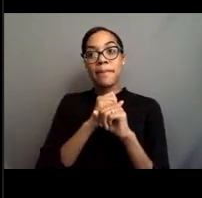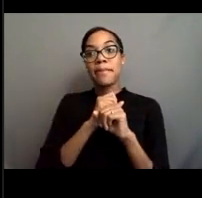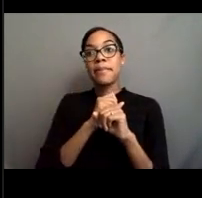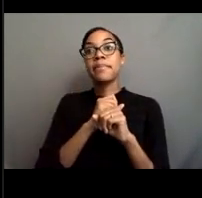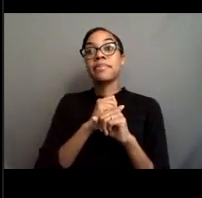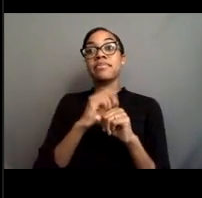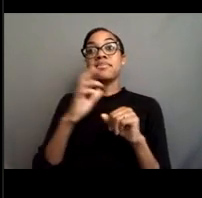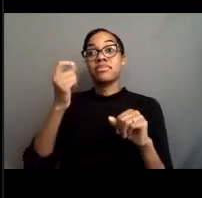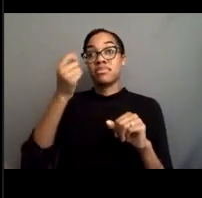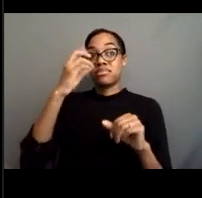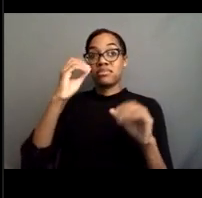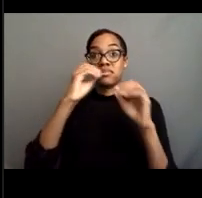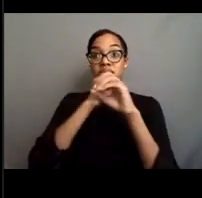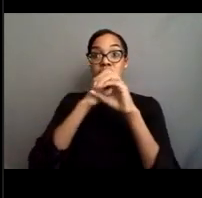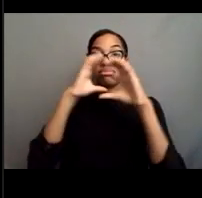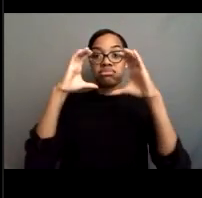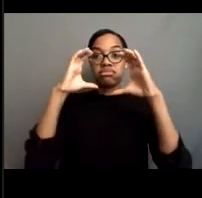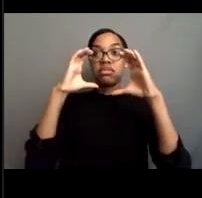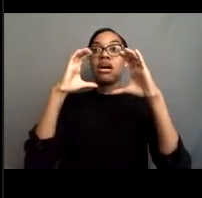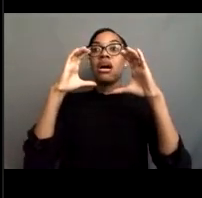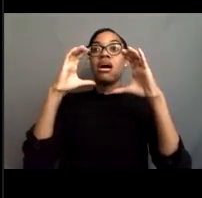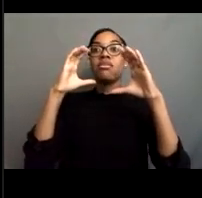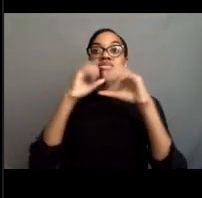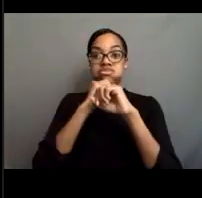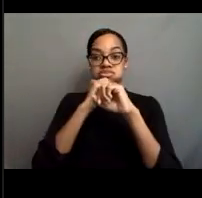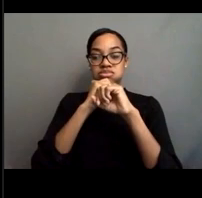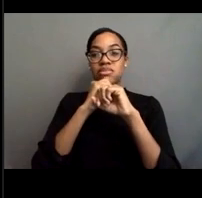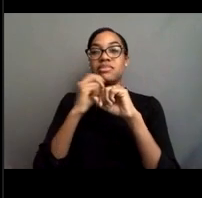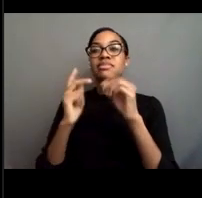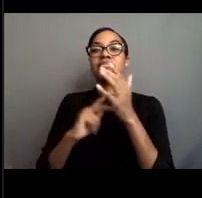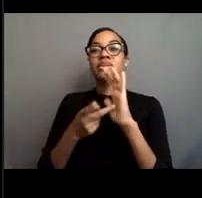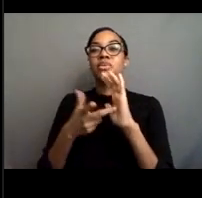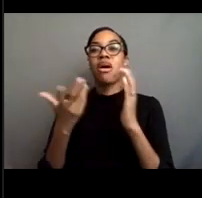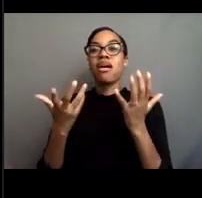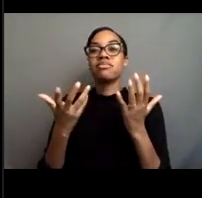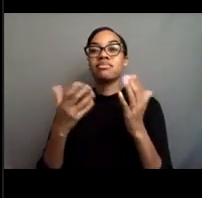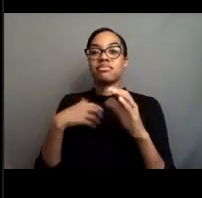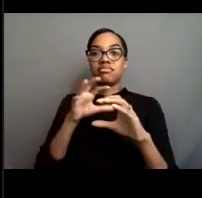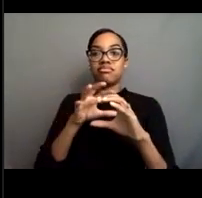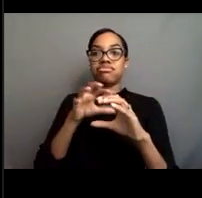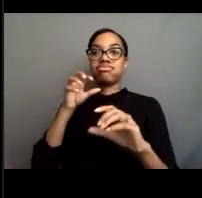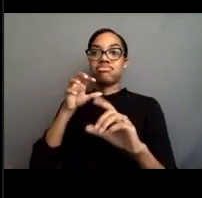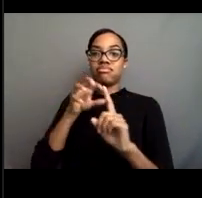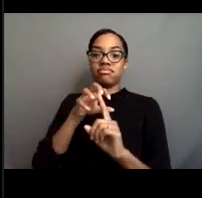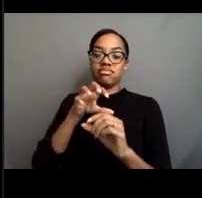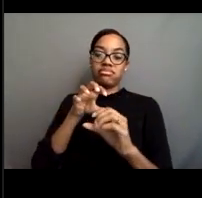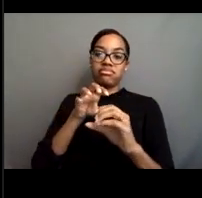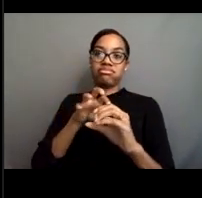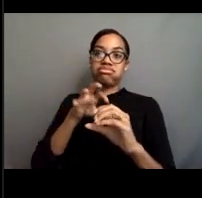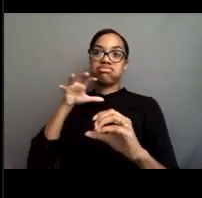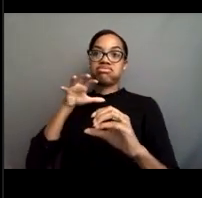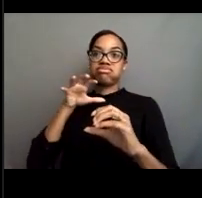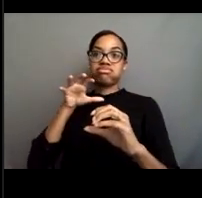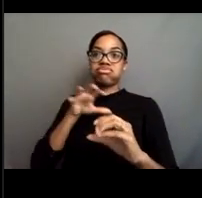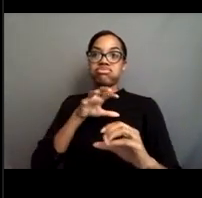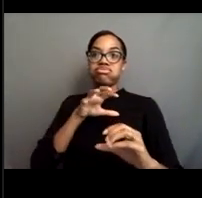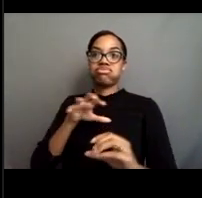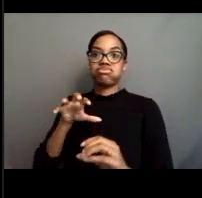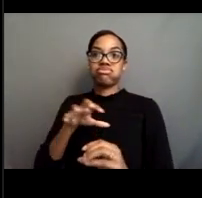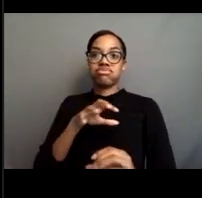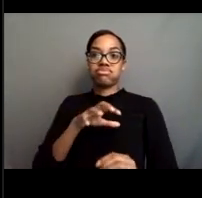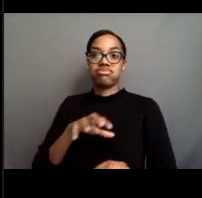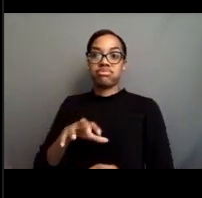the parachute deploys and it floats back down to the ground. So how long does a weather balloon flight last? Well, from when we let it